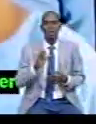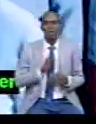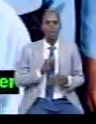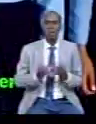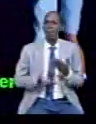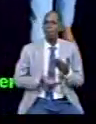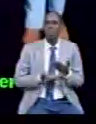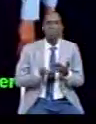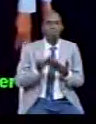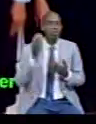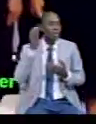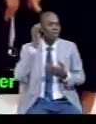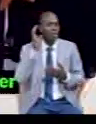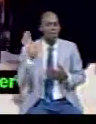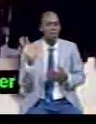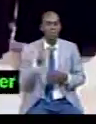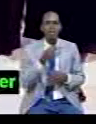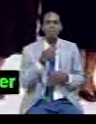like an